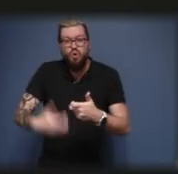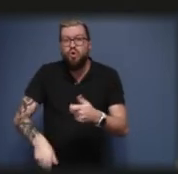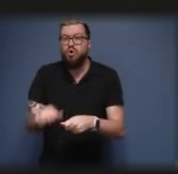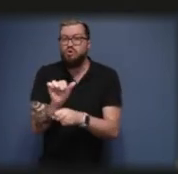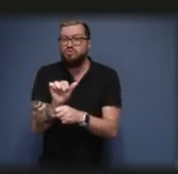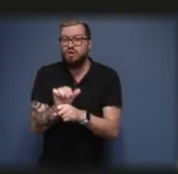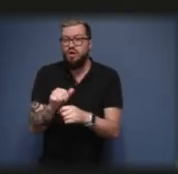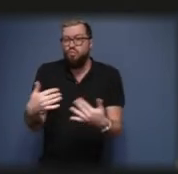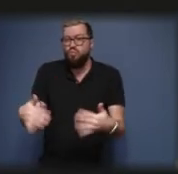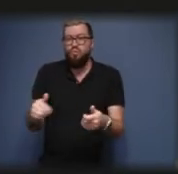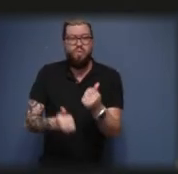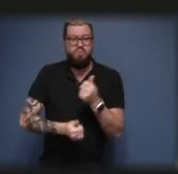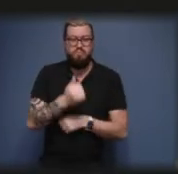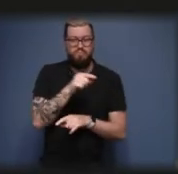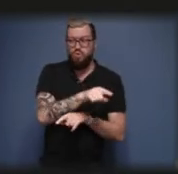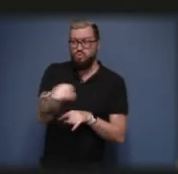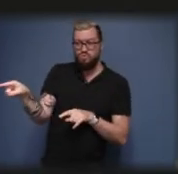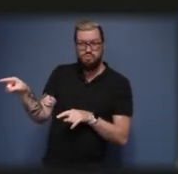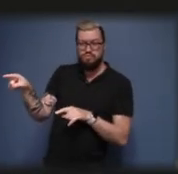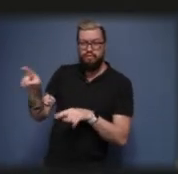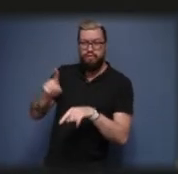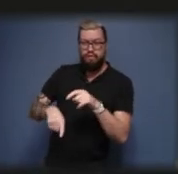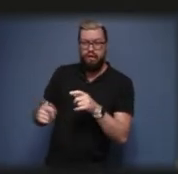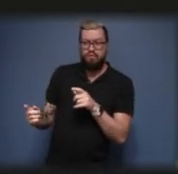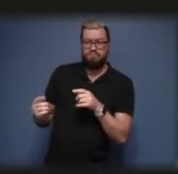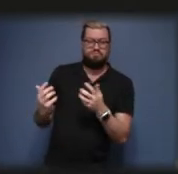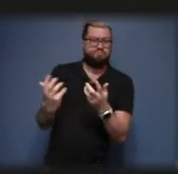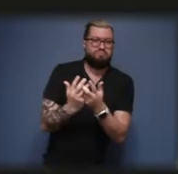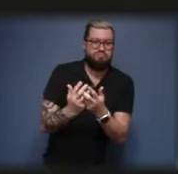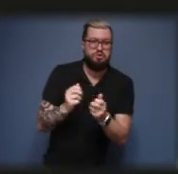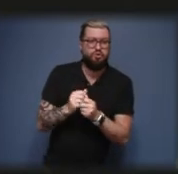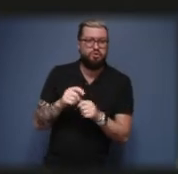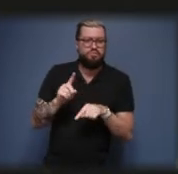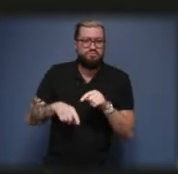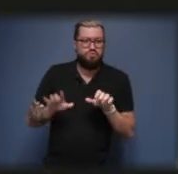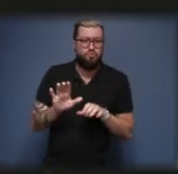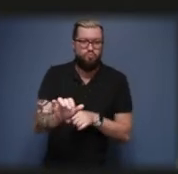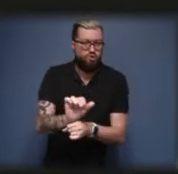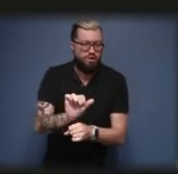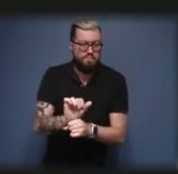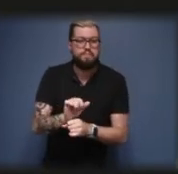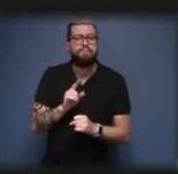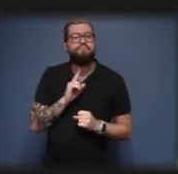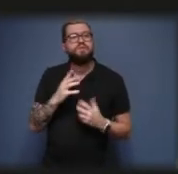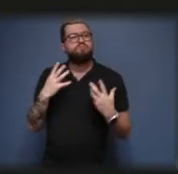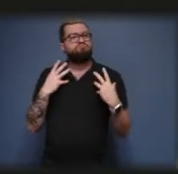Most could not do what you do. But even the strongest are still human. Look out for each